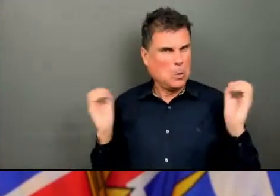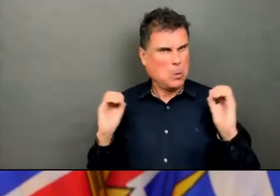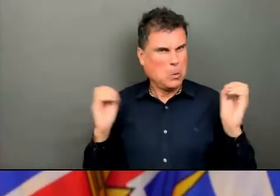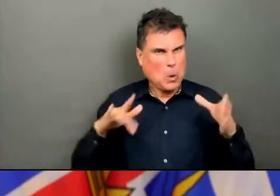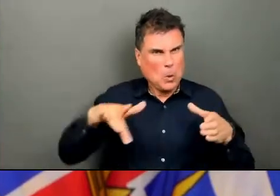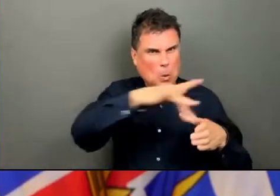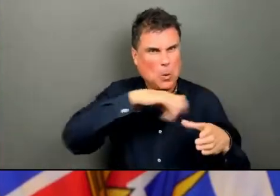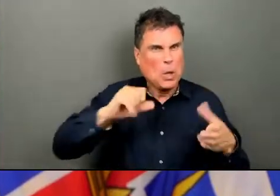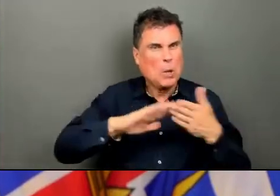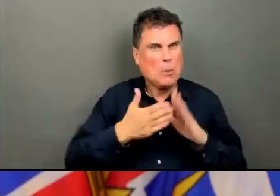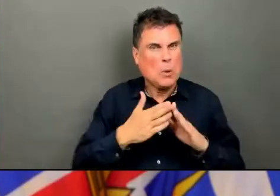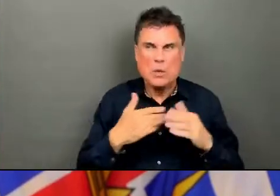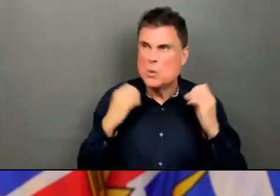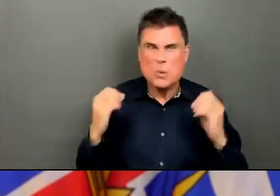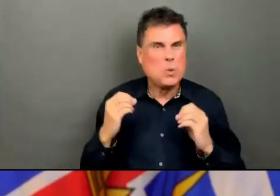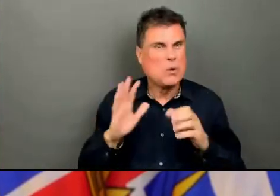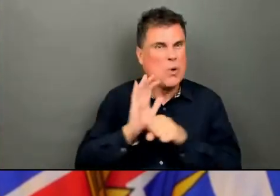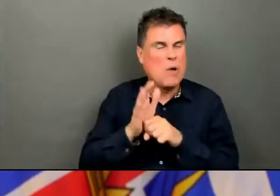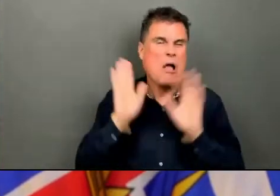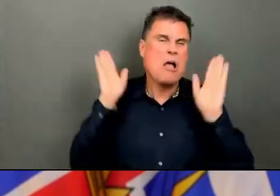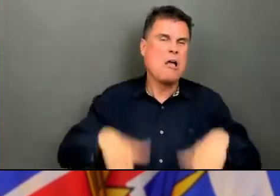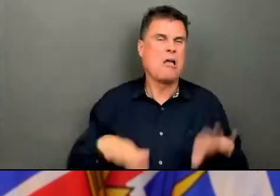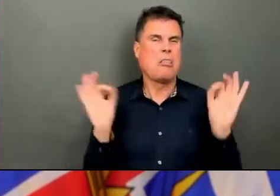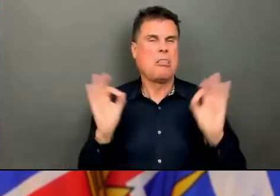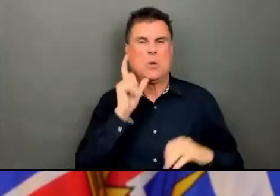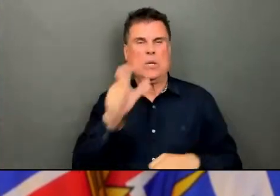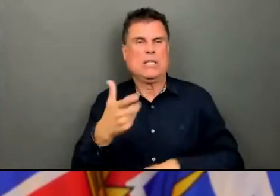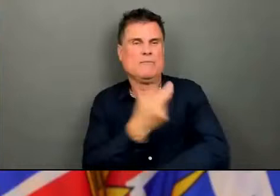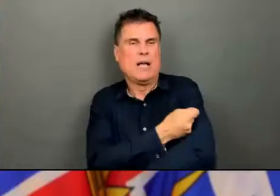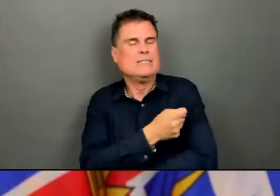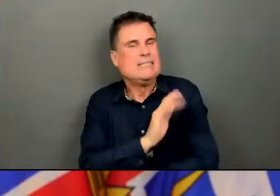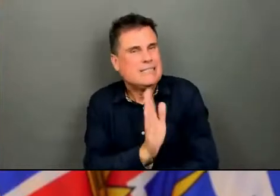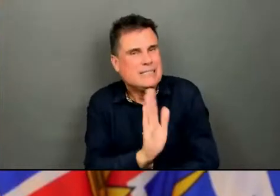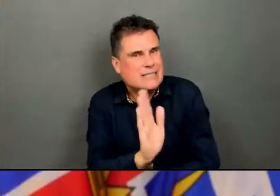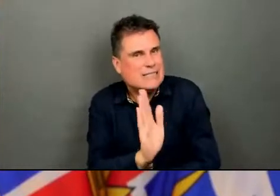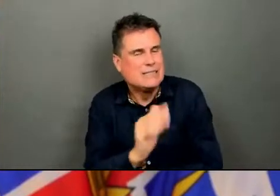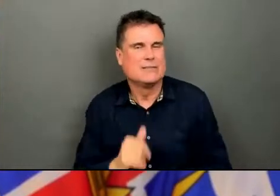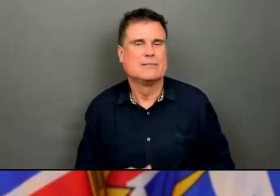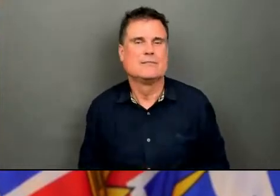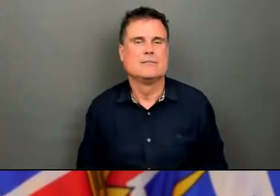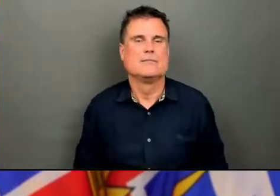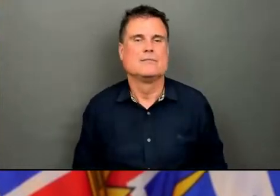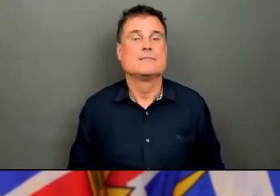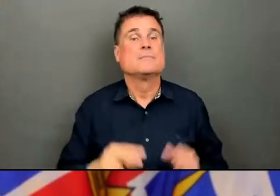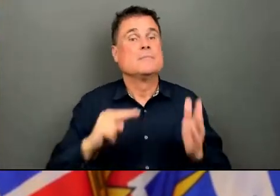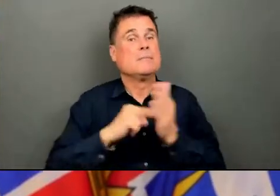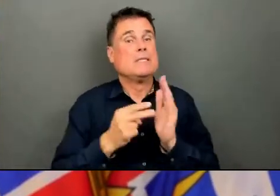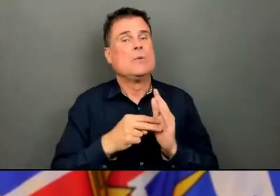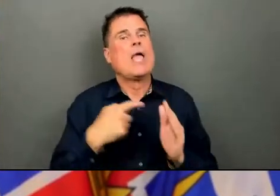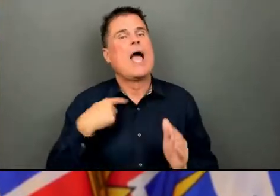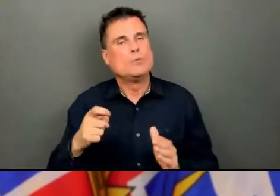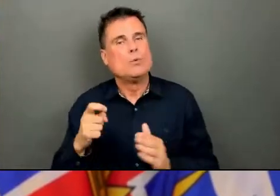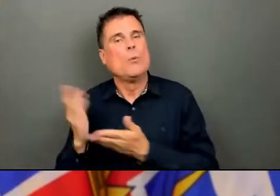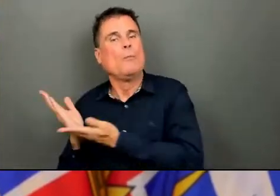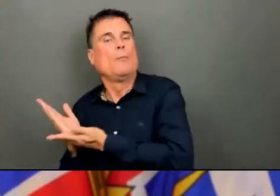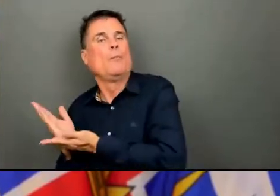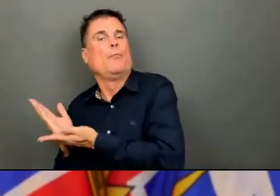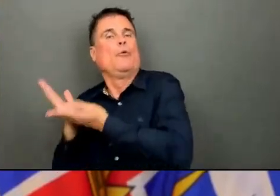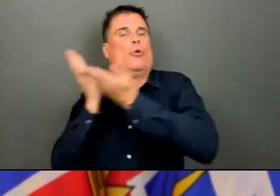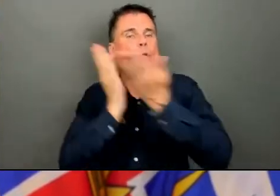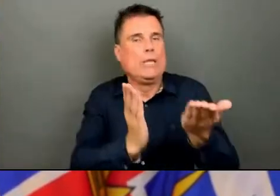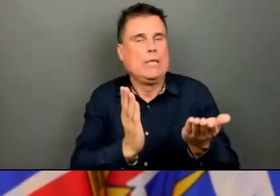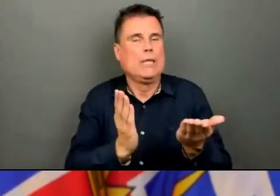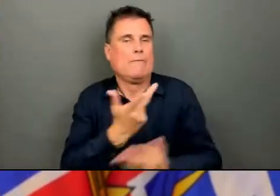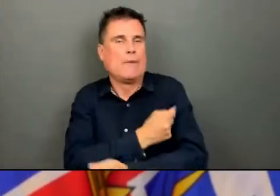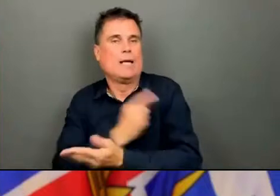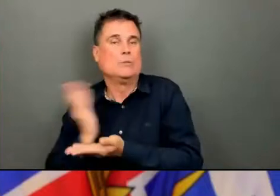some areas, and we need to combat that by bringing vaccine to people and making it easy for them to get it. And that's the